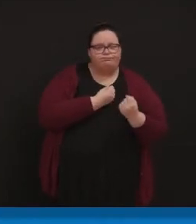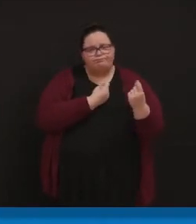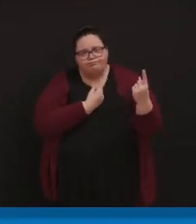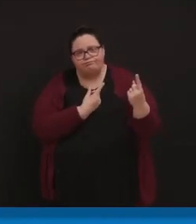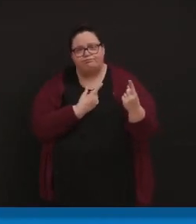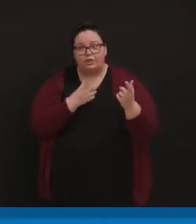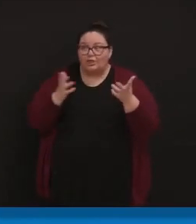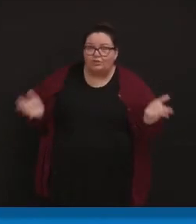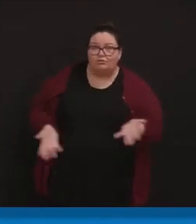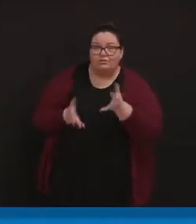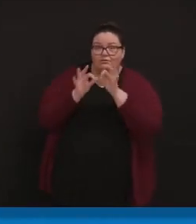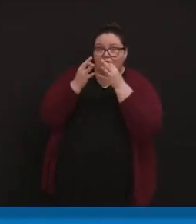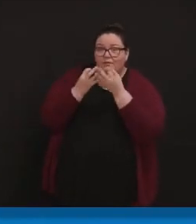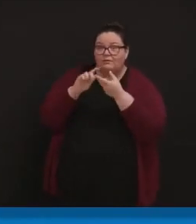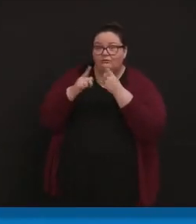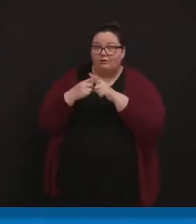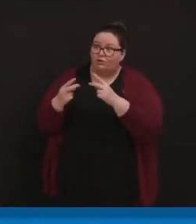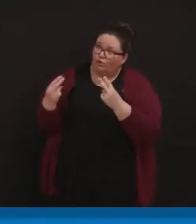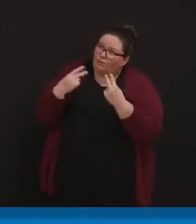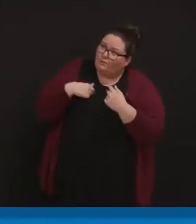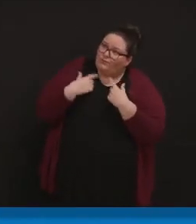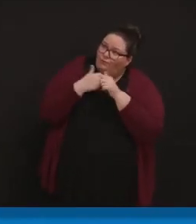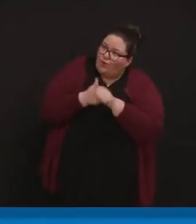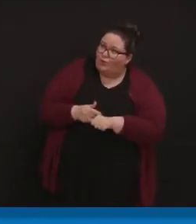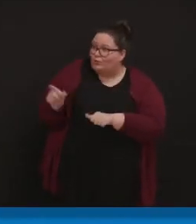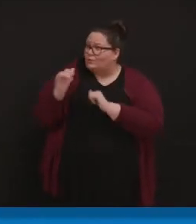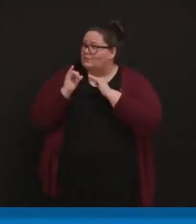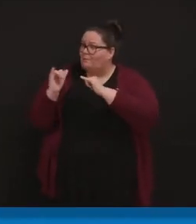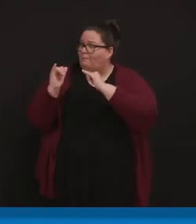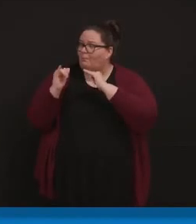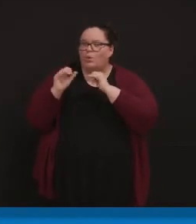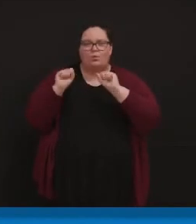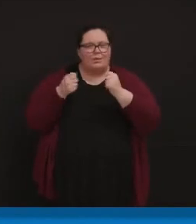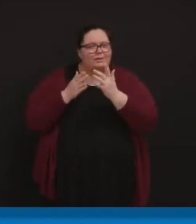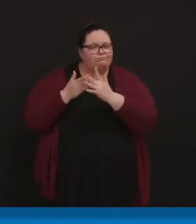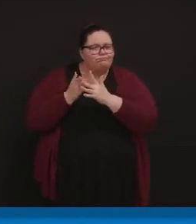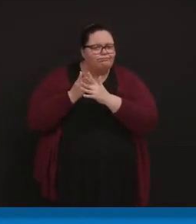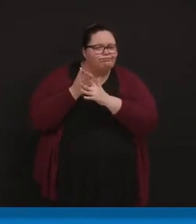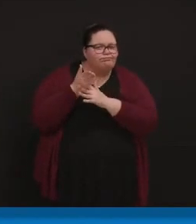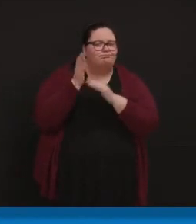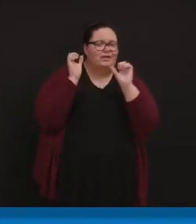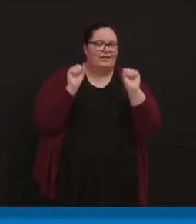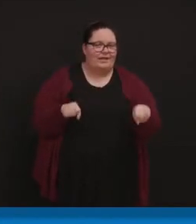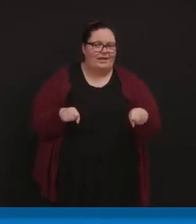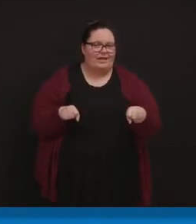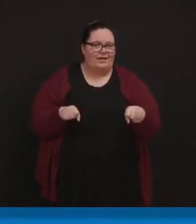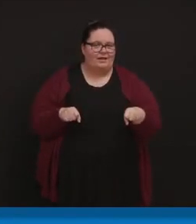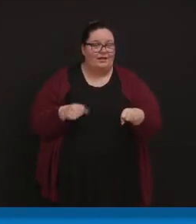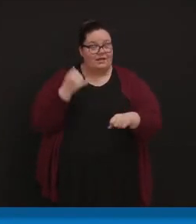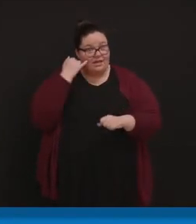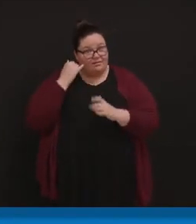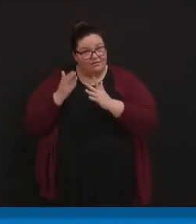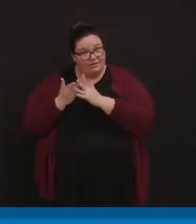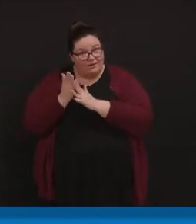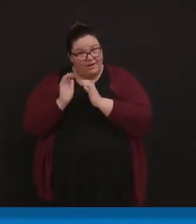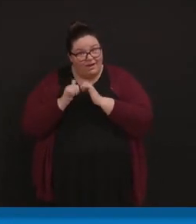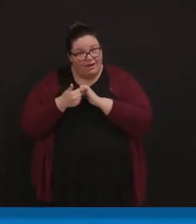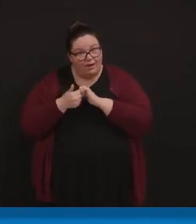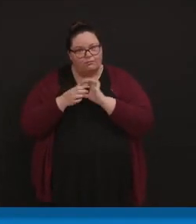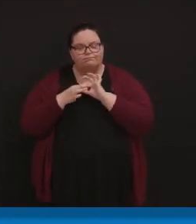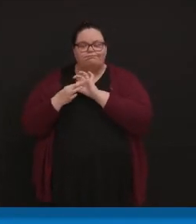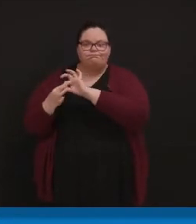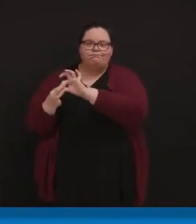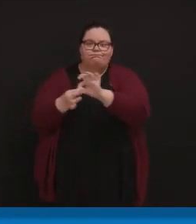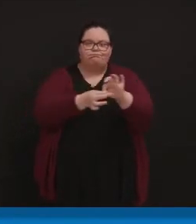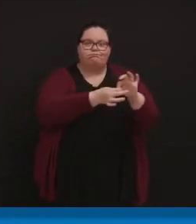family, friends, and neighbors to follow your example. We can all get through this. If we get through this, we must work together, and that is